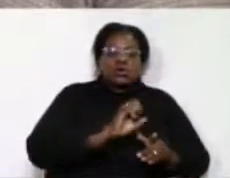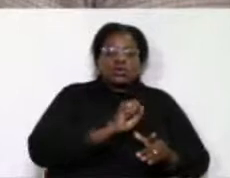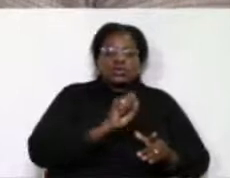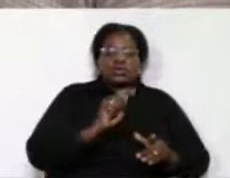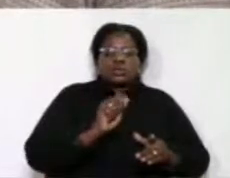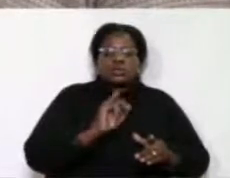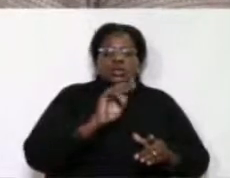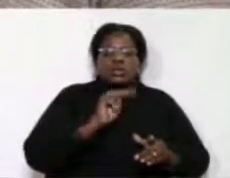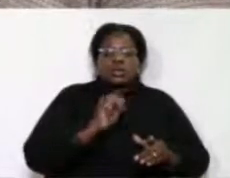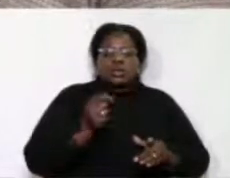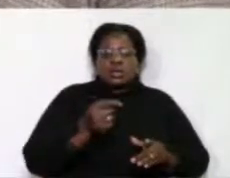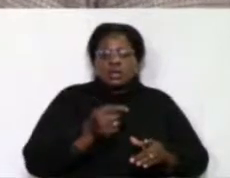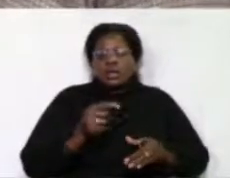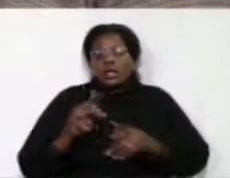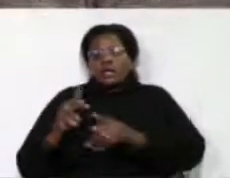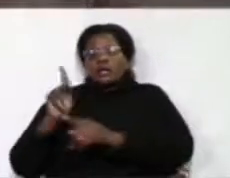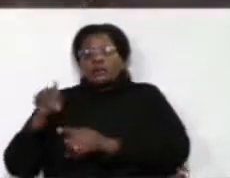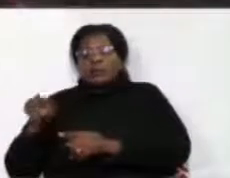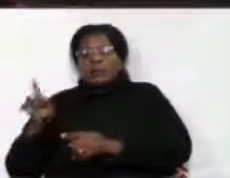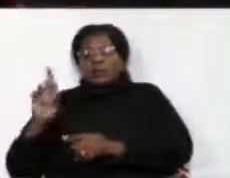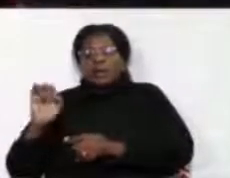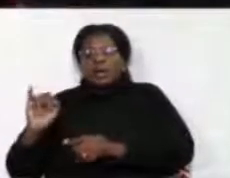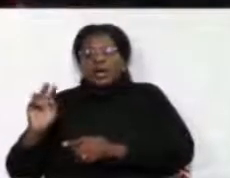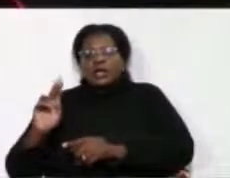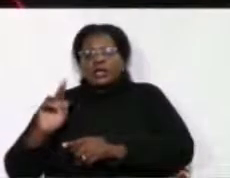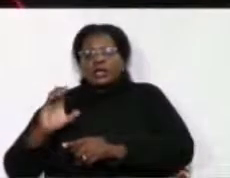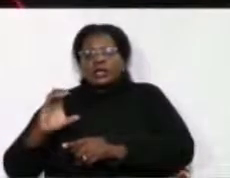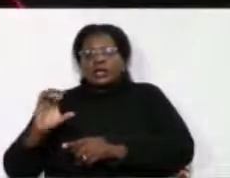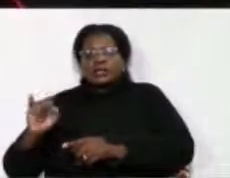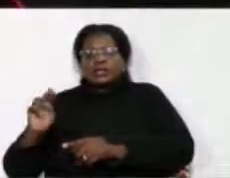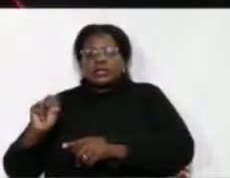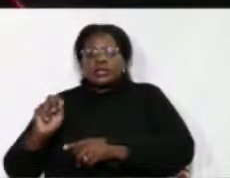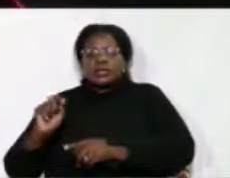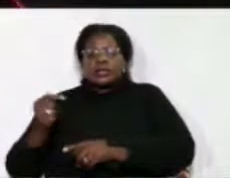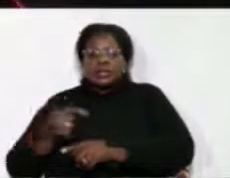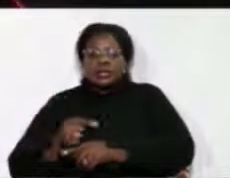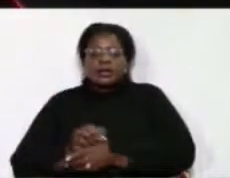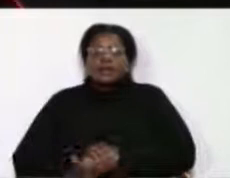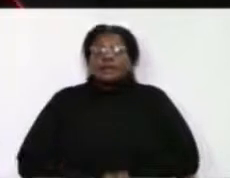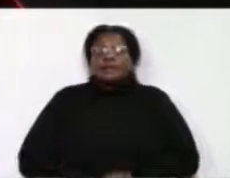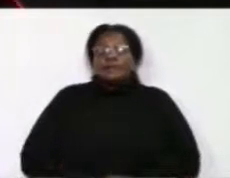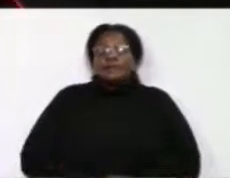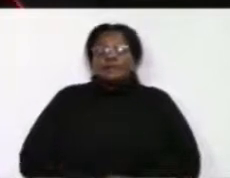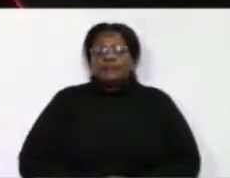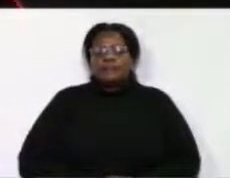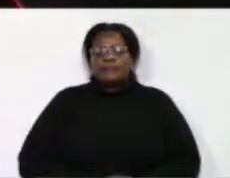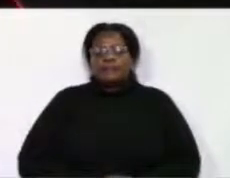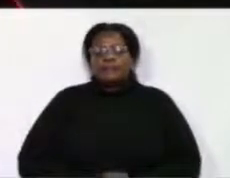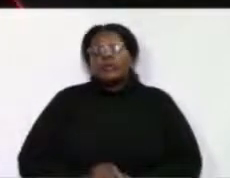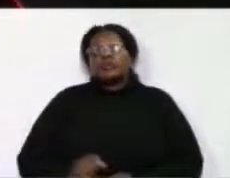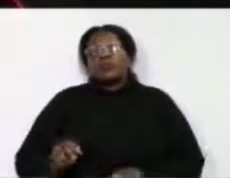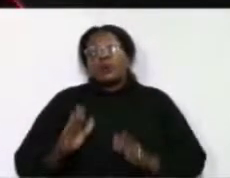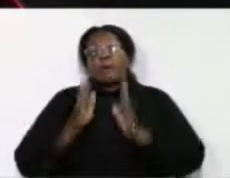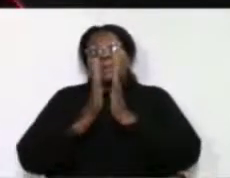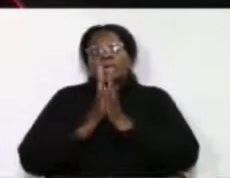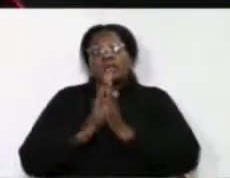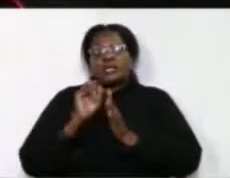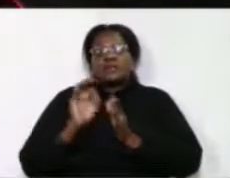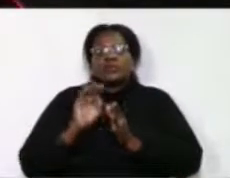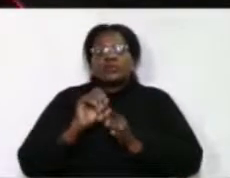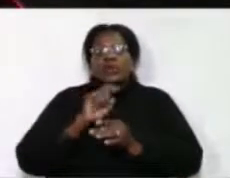have questions, you can just send them through to our social media platforms, and we will gladly take them as we carry on with the show.